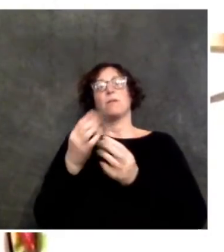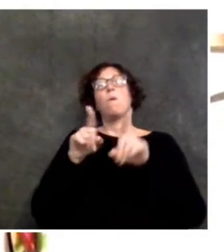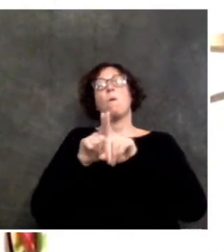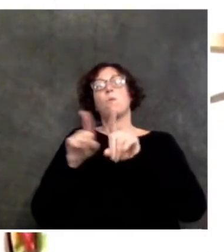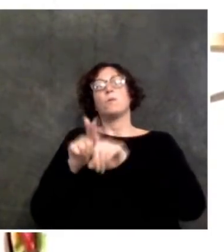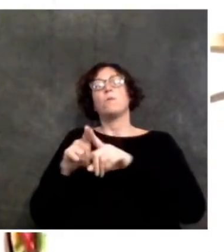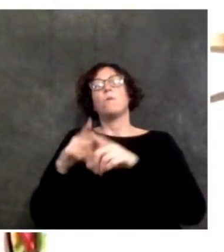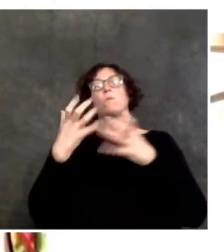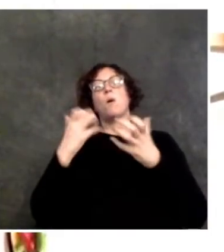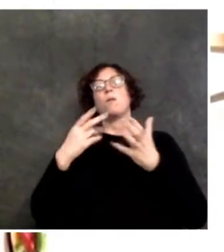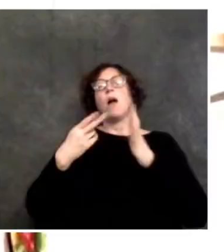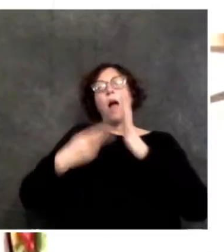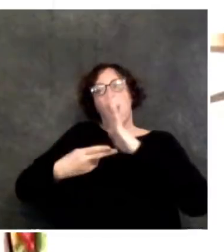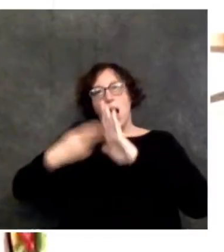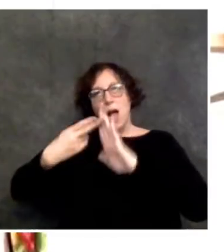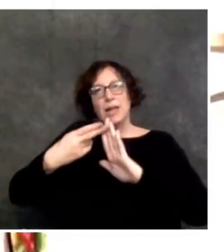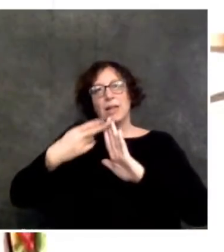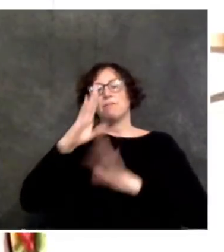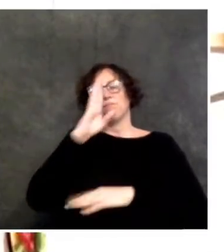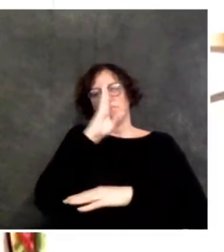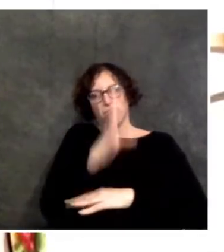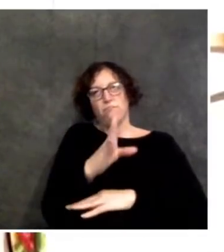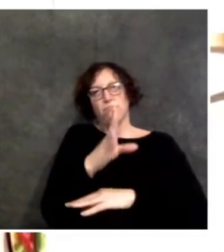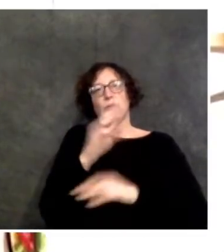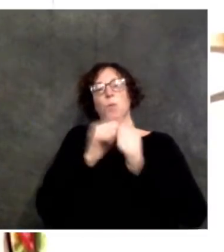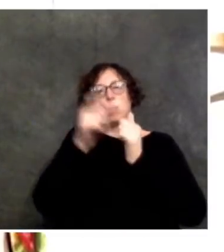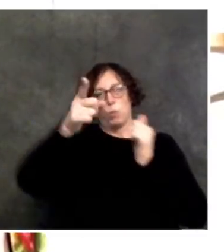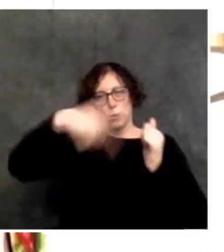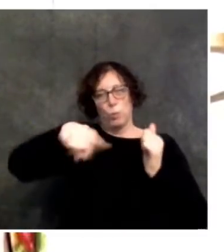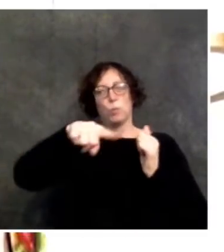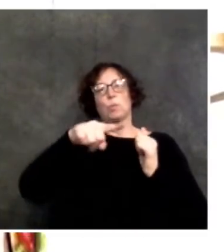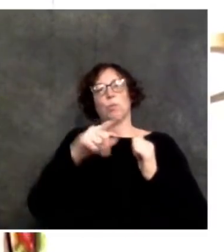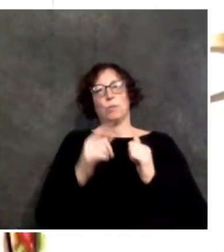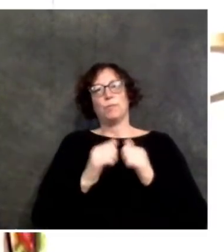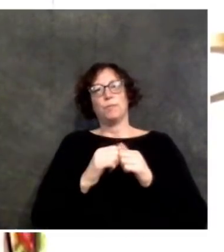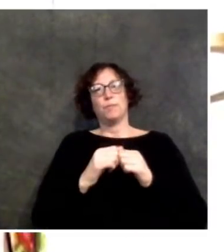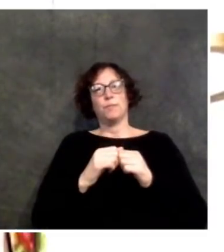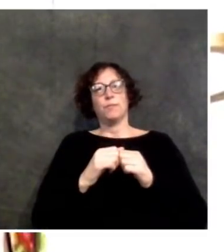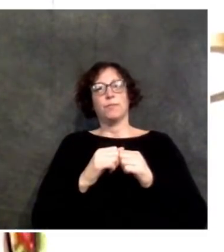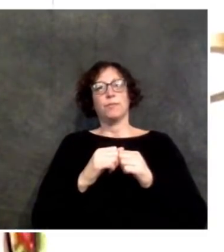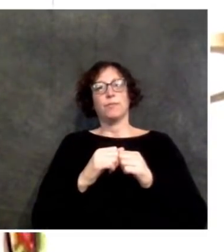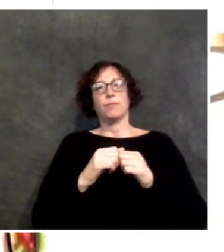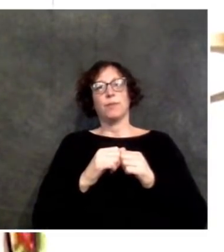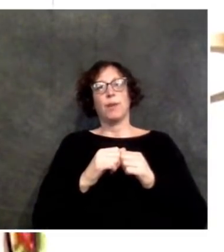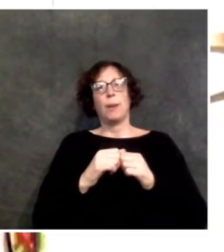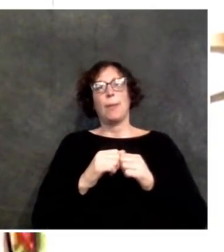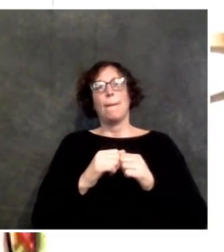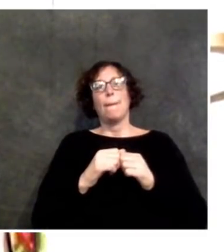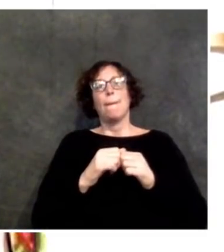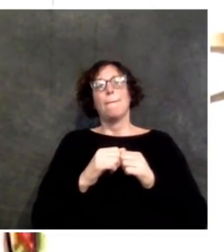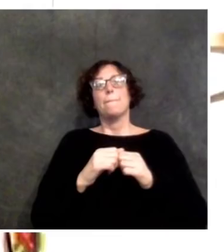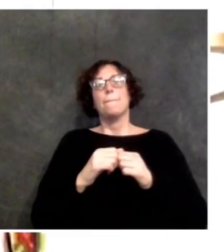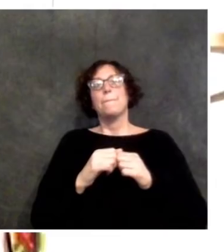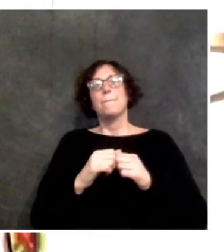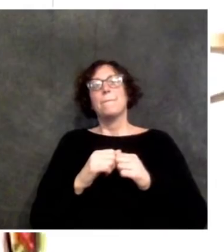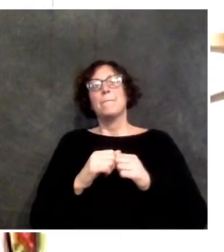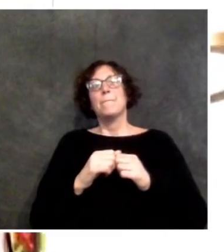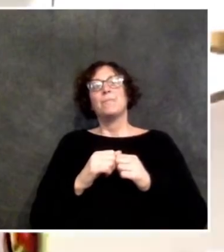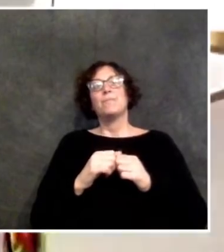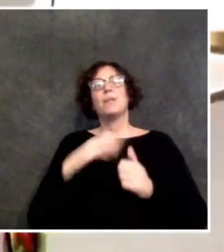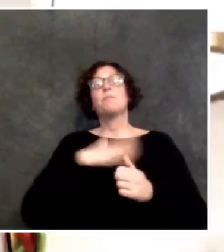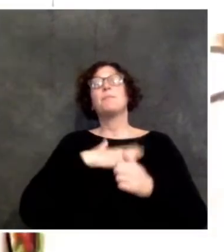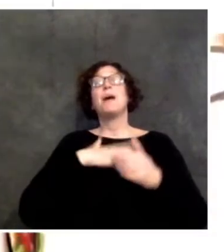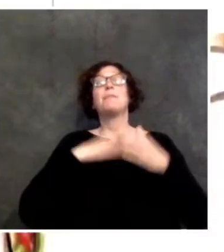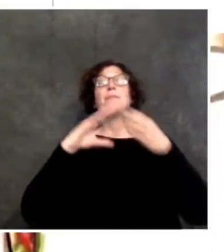as possible. So I will just say that to Sandra and her family, we are